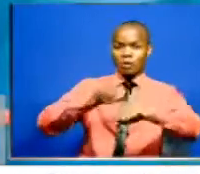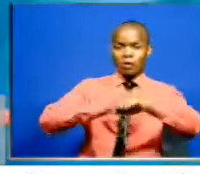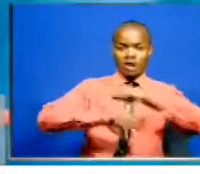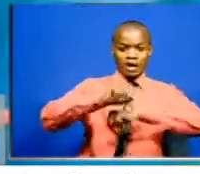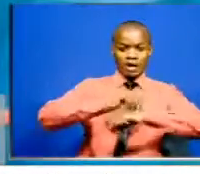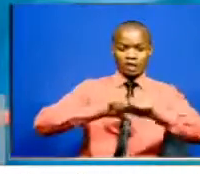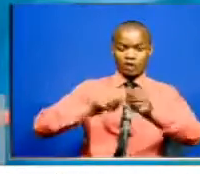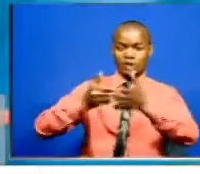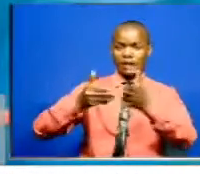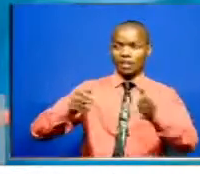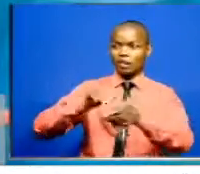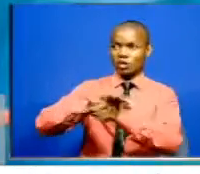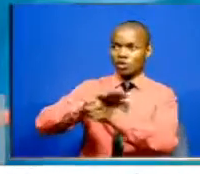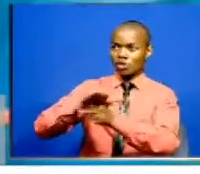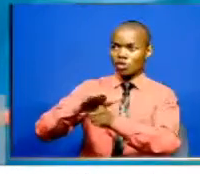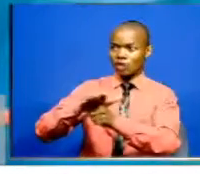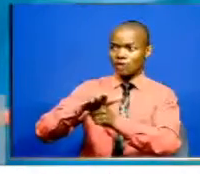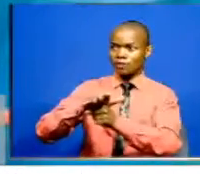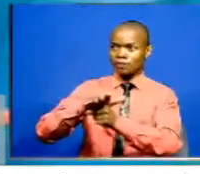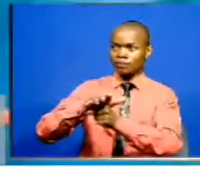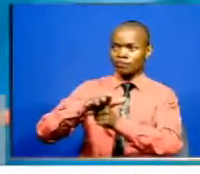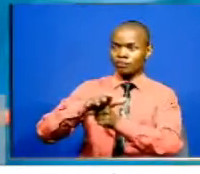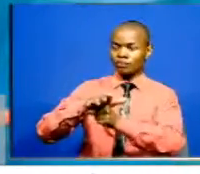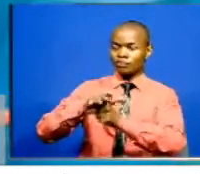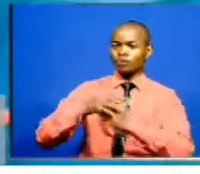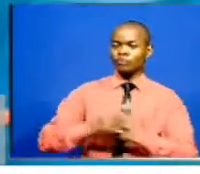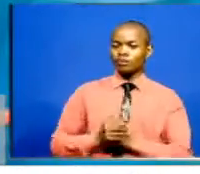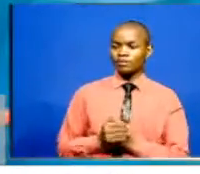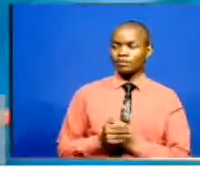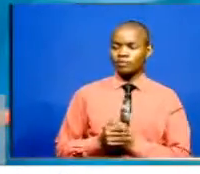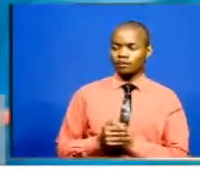COVID-19. I think it's